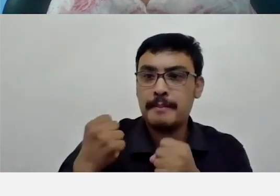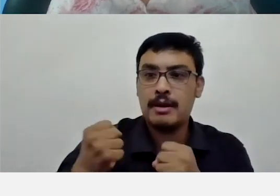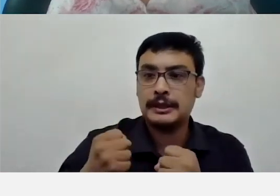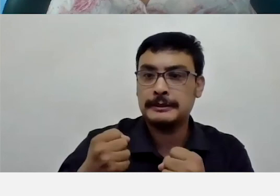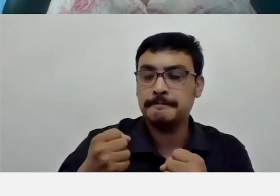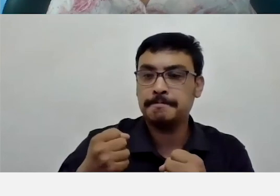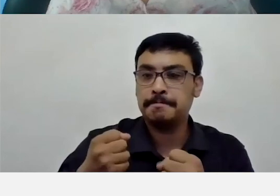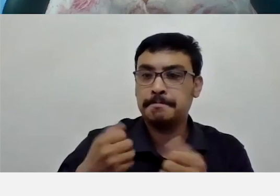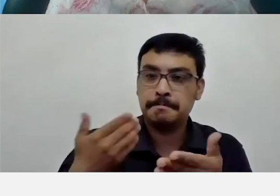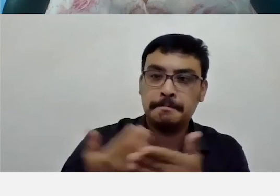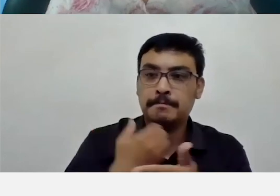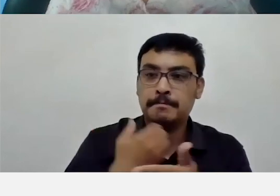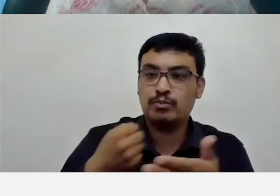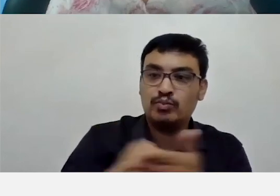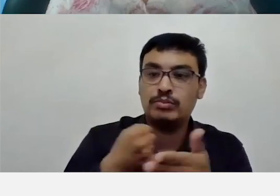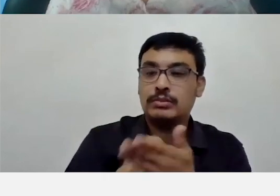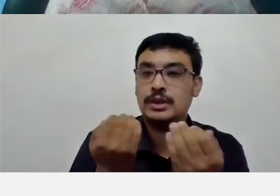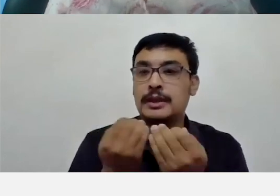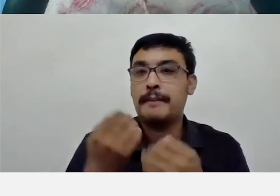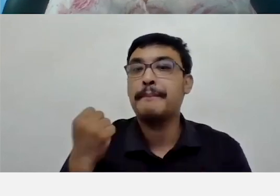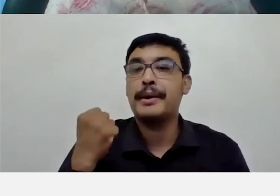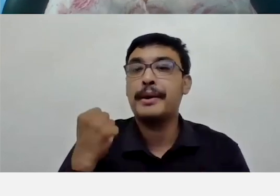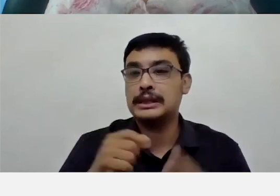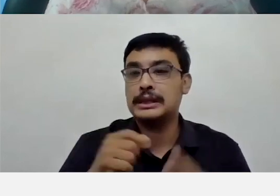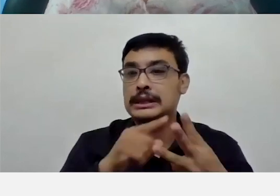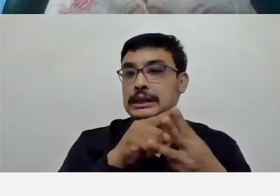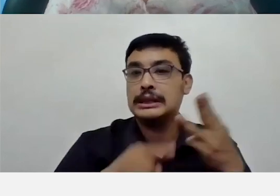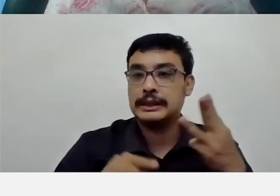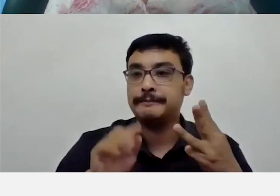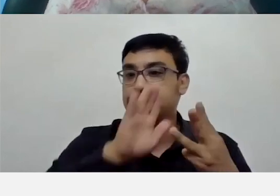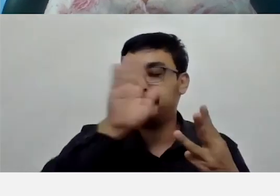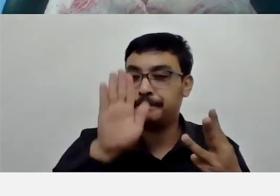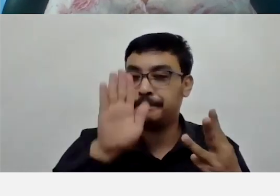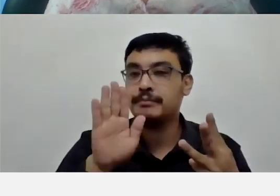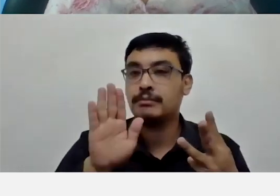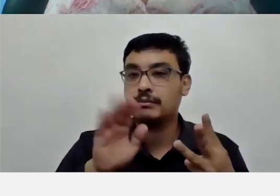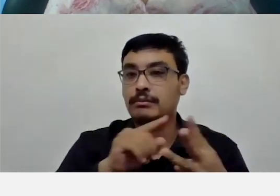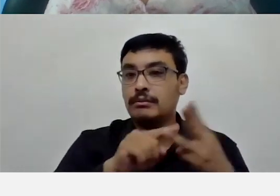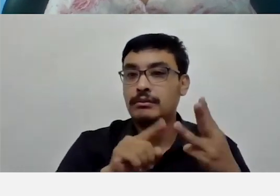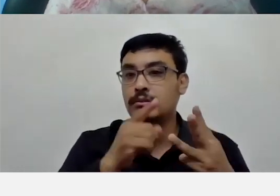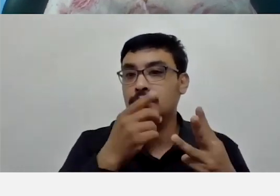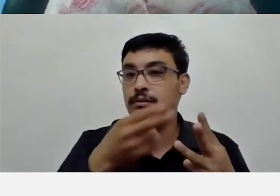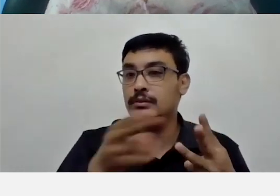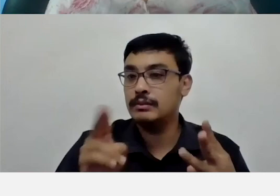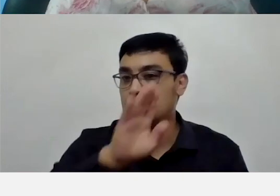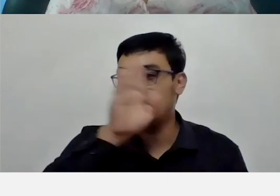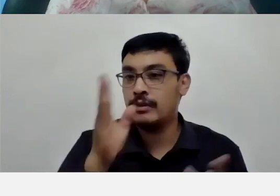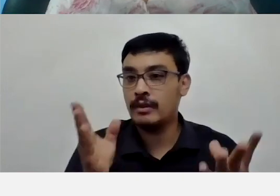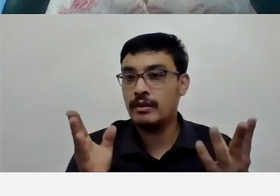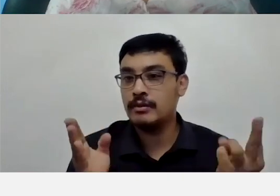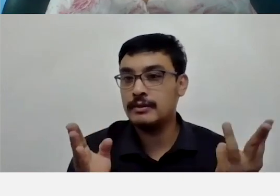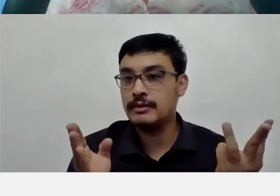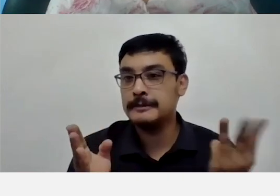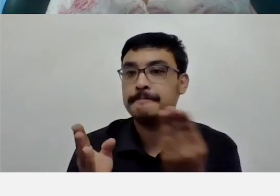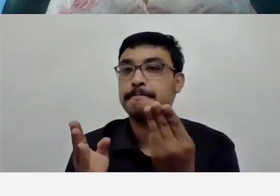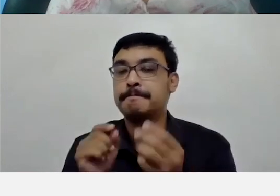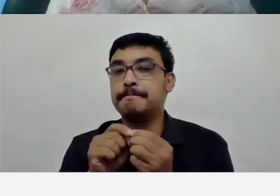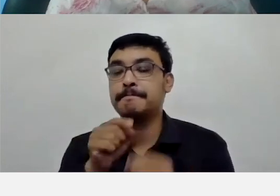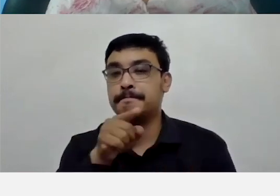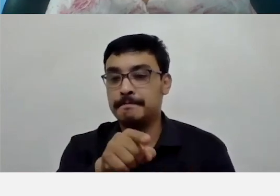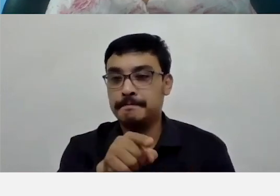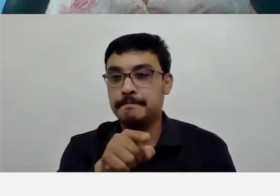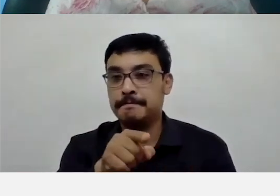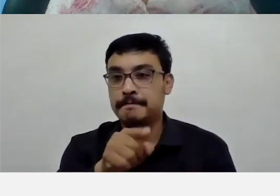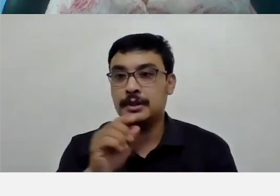positive power. So it shows that three gods are here in the same place. And opposite of this, we can